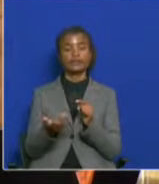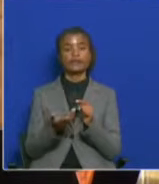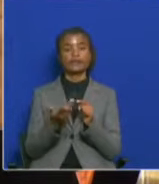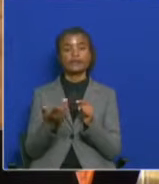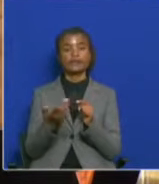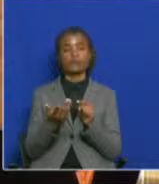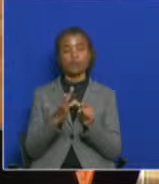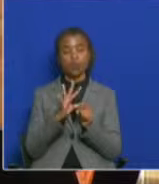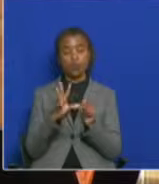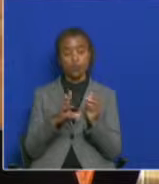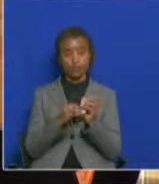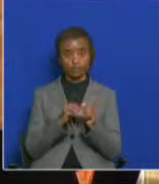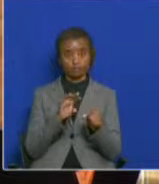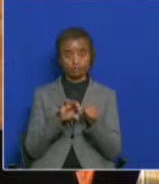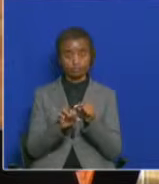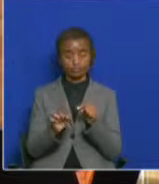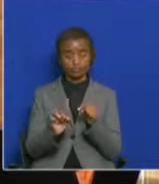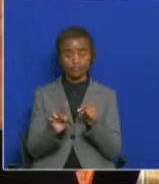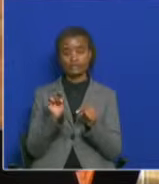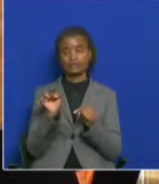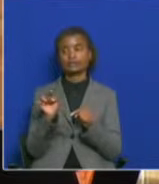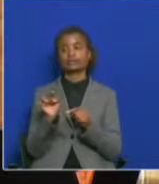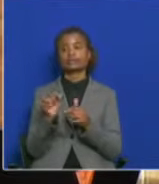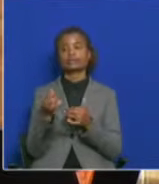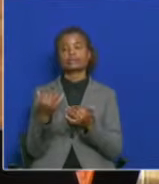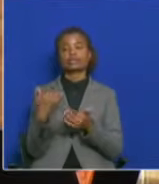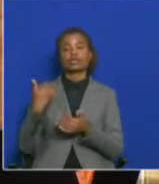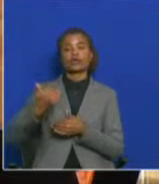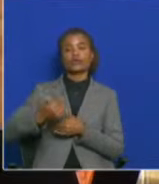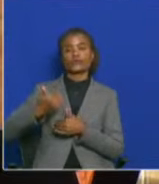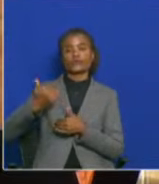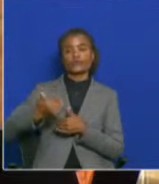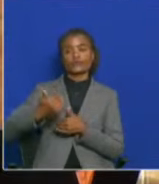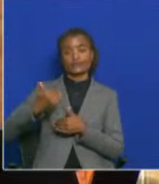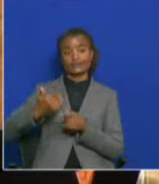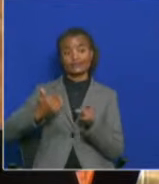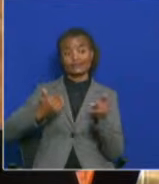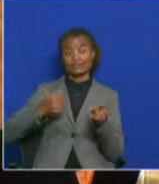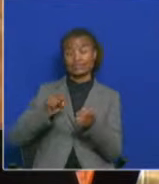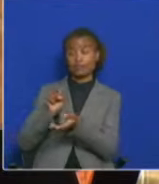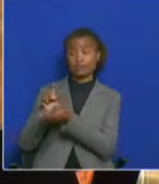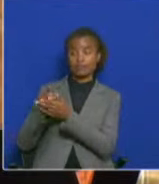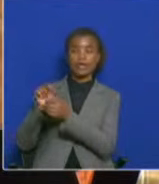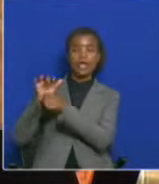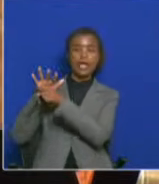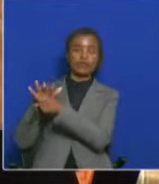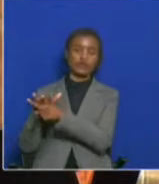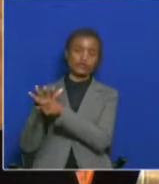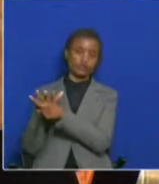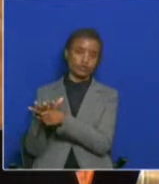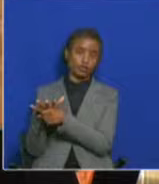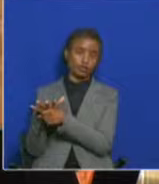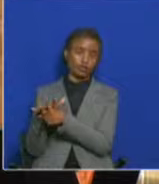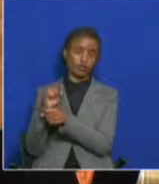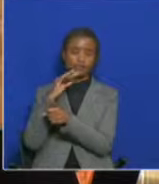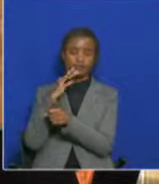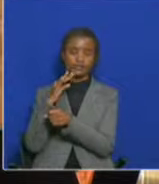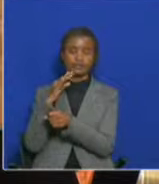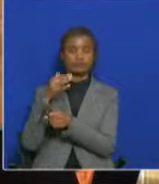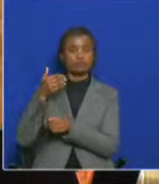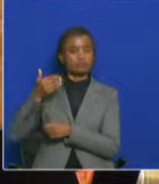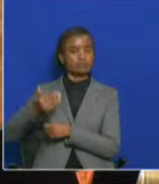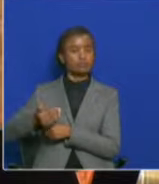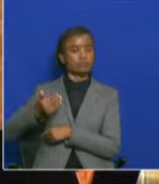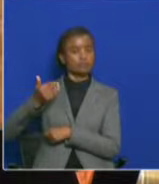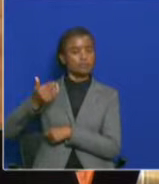there's, this constant pressure that's then applied by Mr. Sayed. It's not isolated, it's sort of ongoing need to secure the